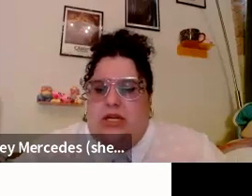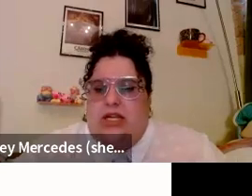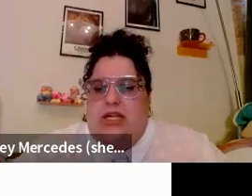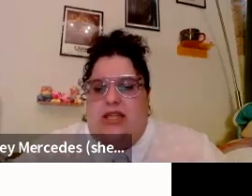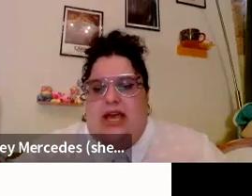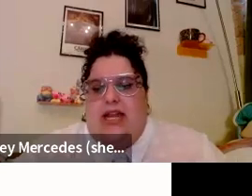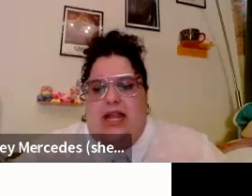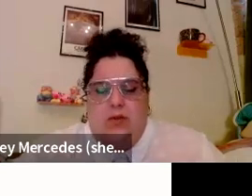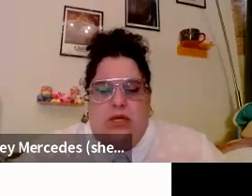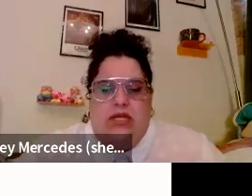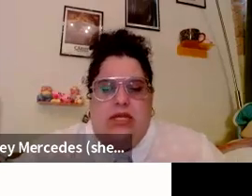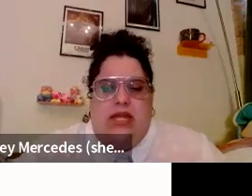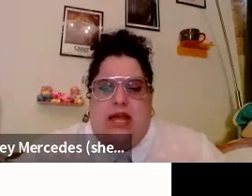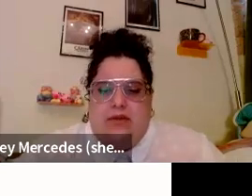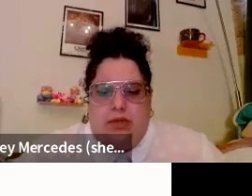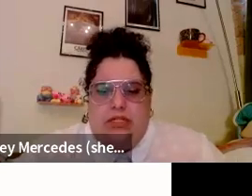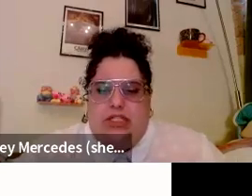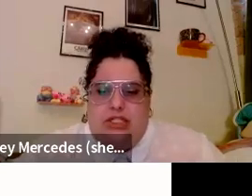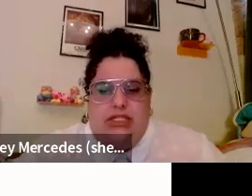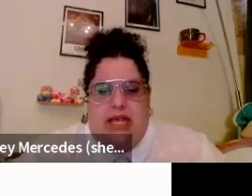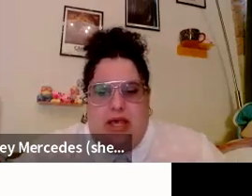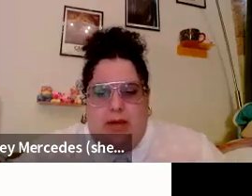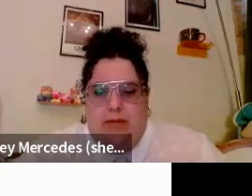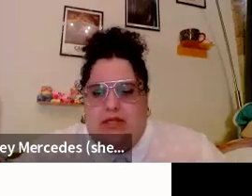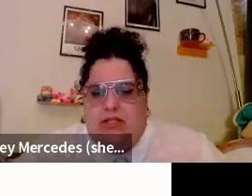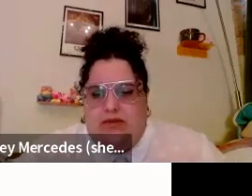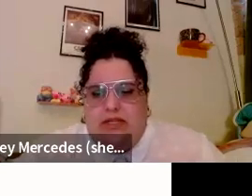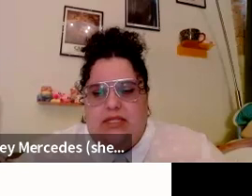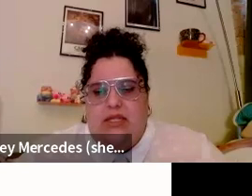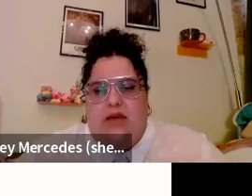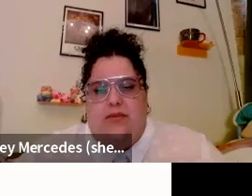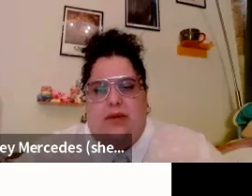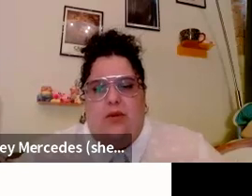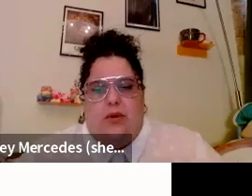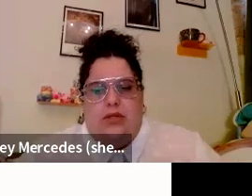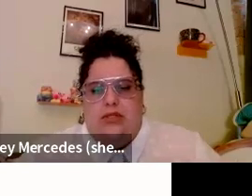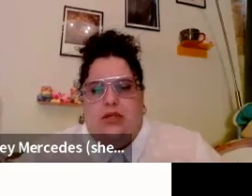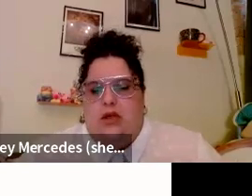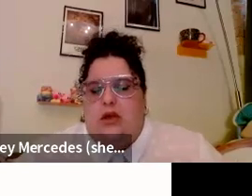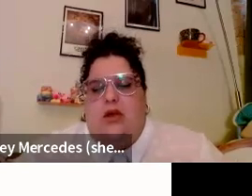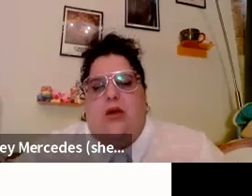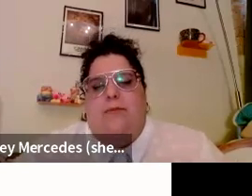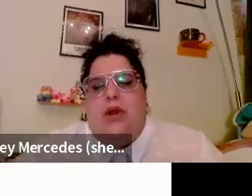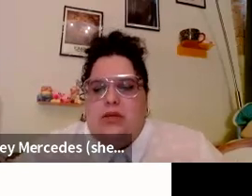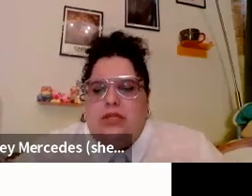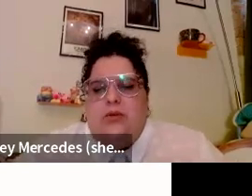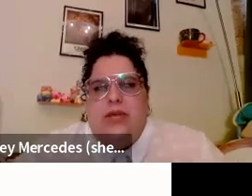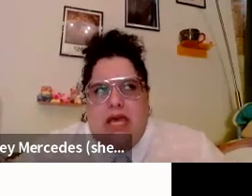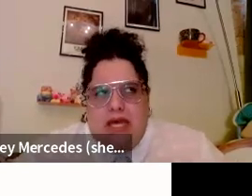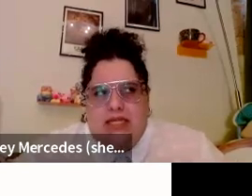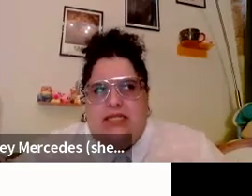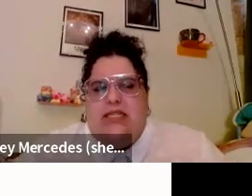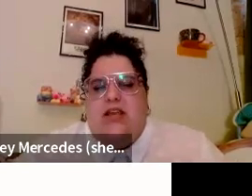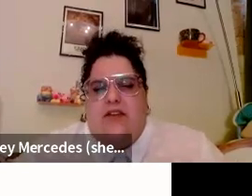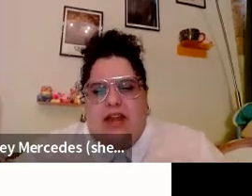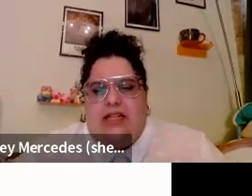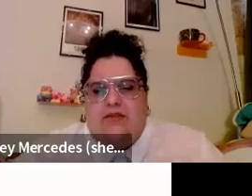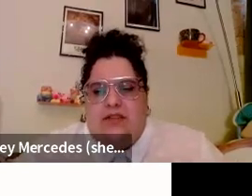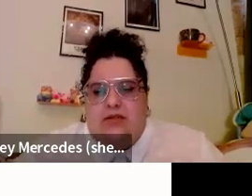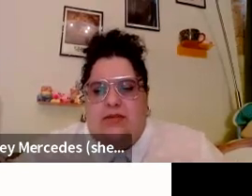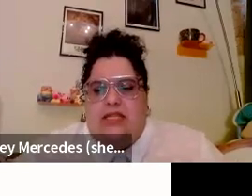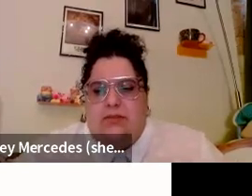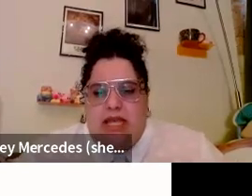really centered around cross-movement solidarities and learning, specifically between disability justice